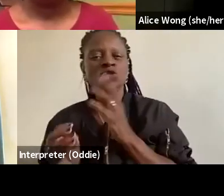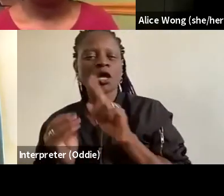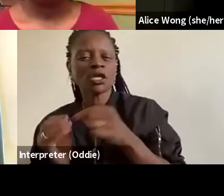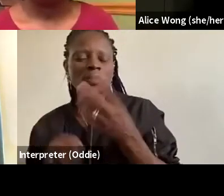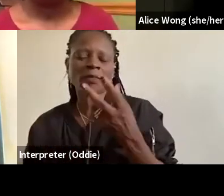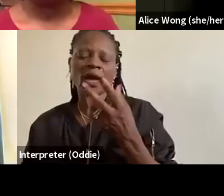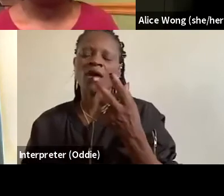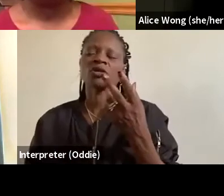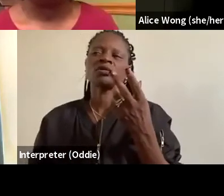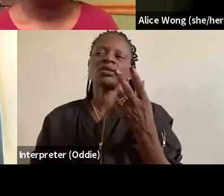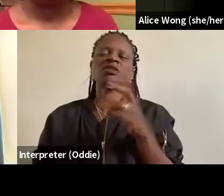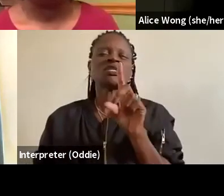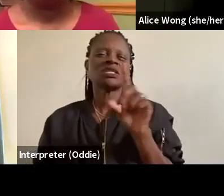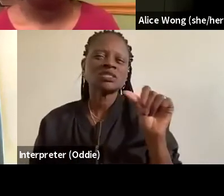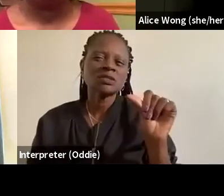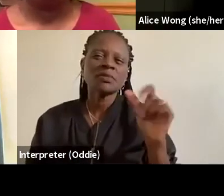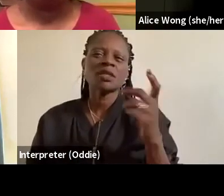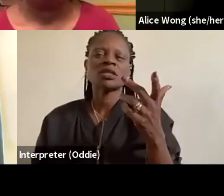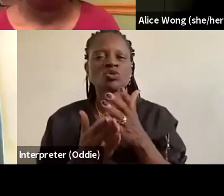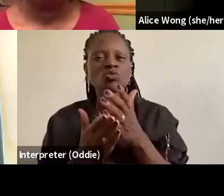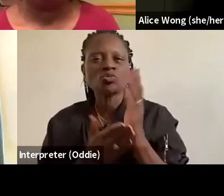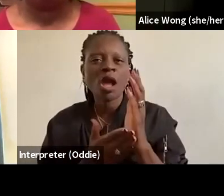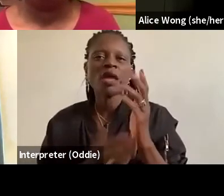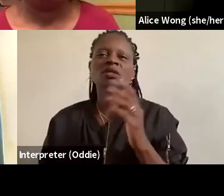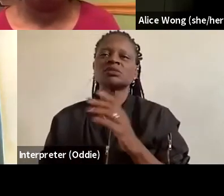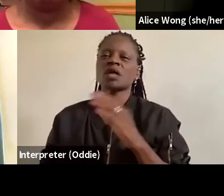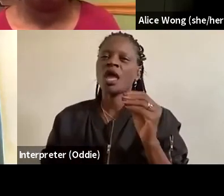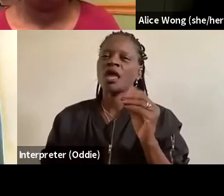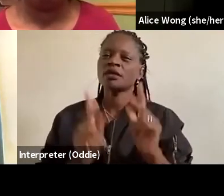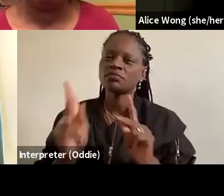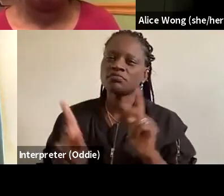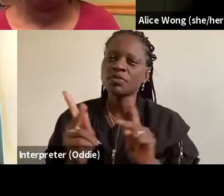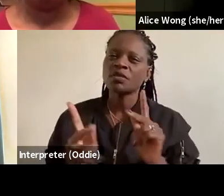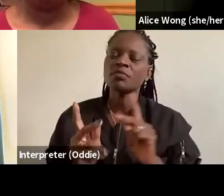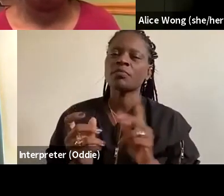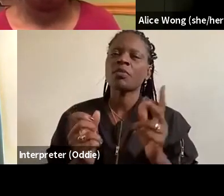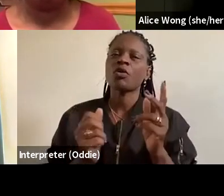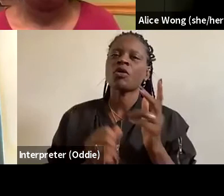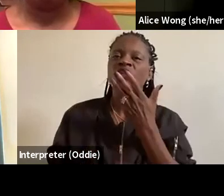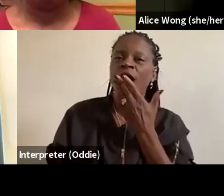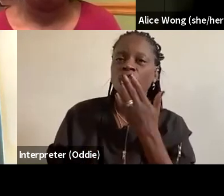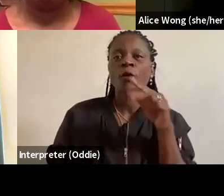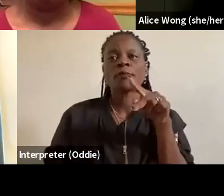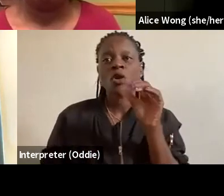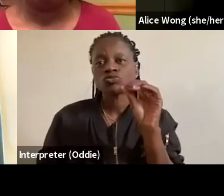justice from the perspective of disabled people of color. And unfortunately,